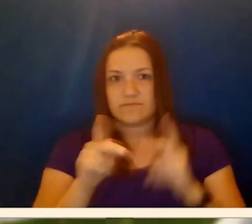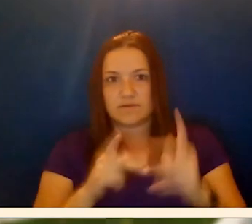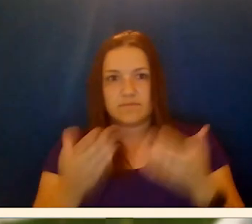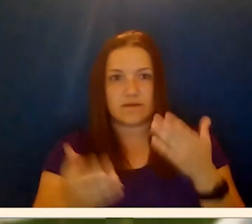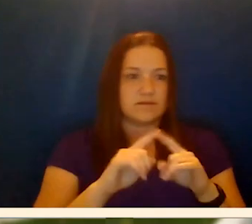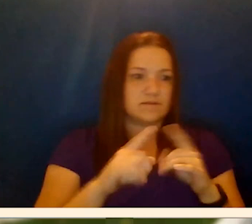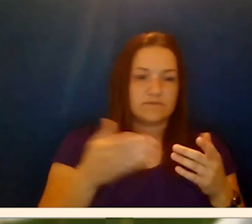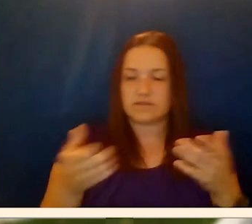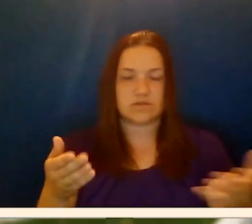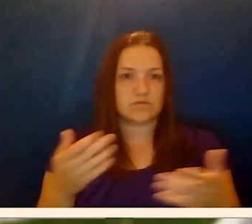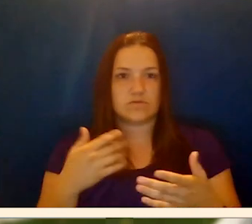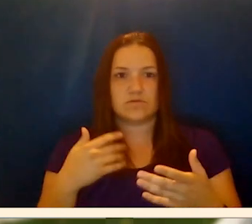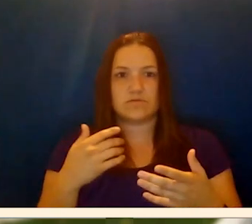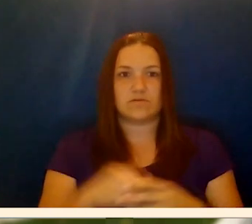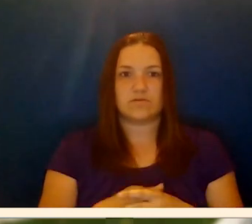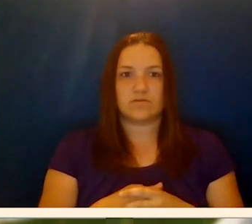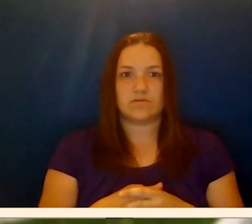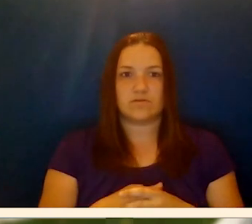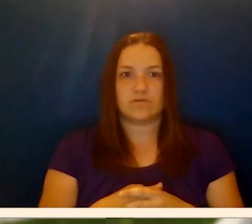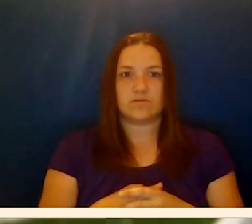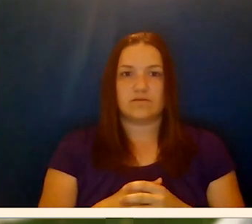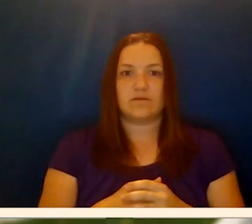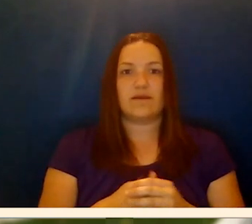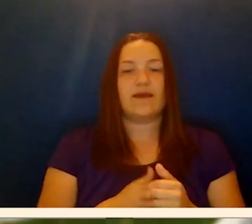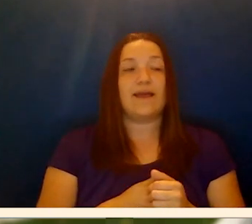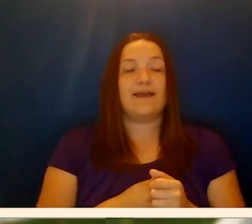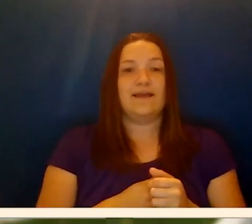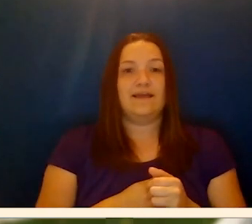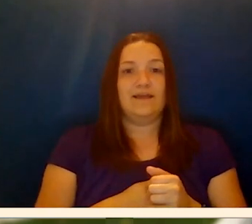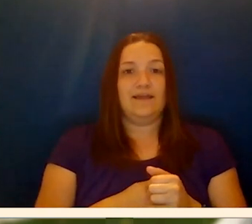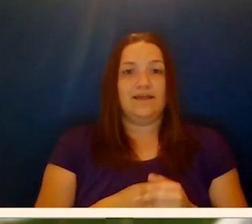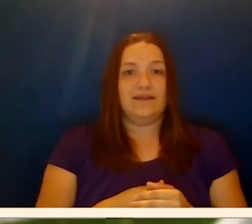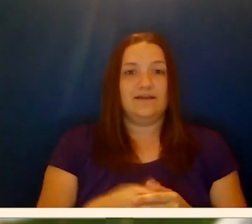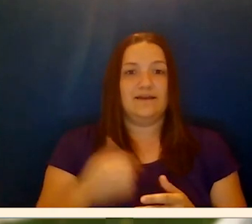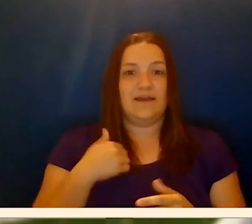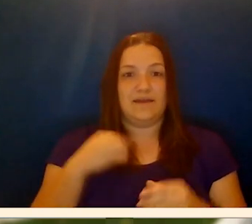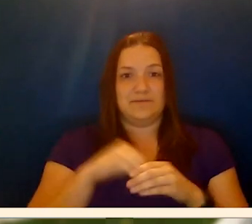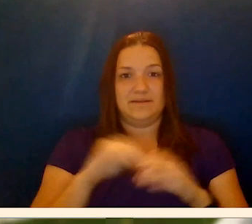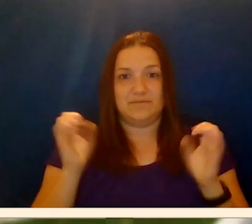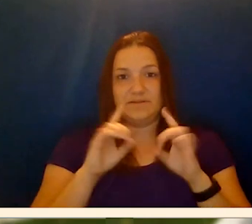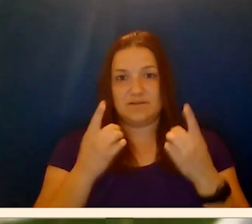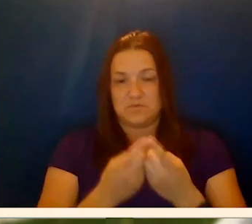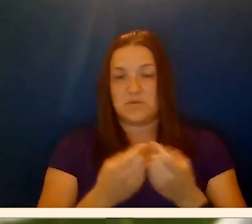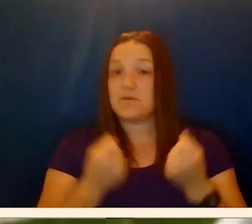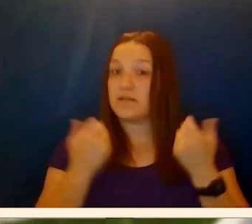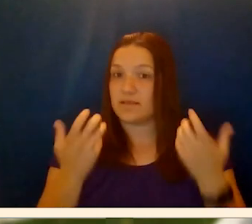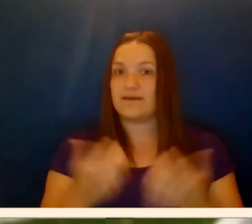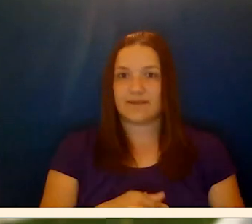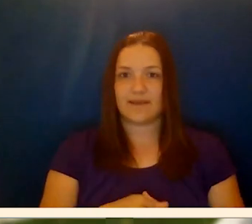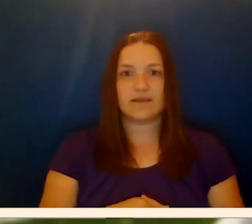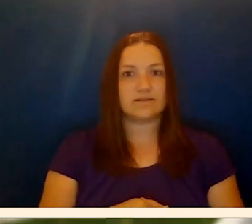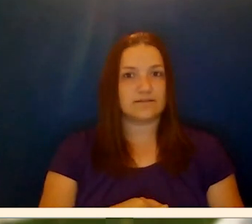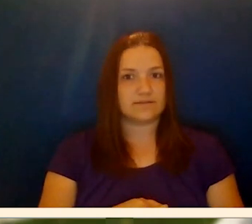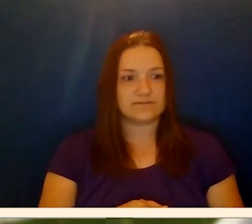different diagnoses. So Yes. it was very crazy. Yeah, I mean, I'm down in the ED fairly frequently, and